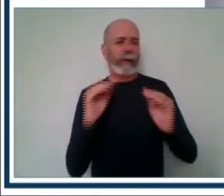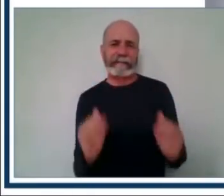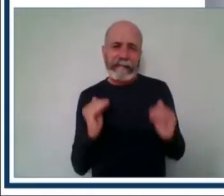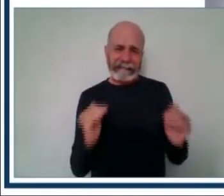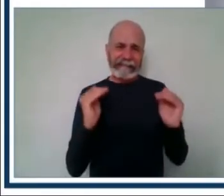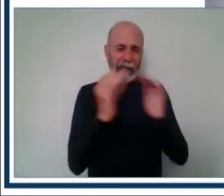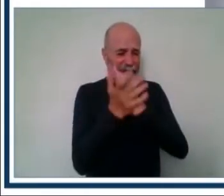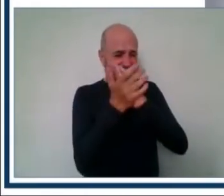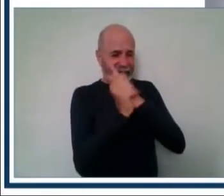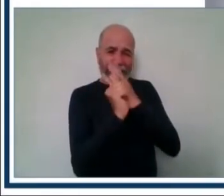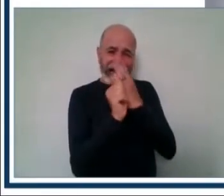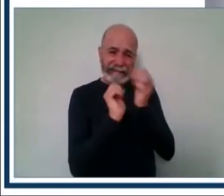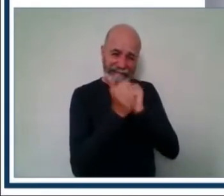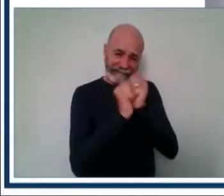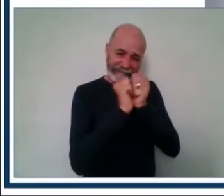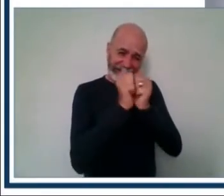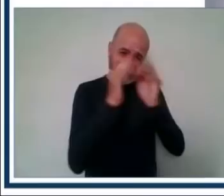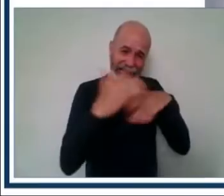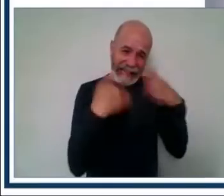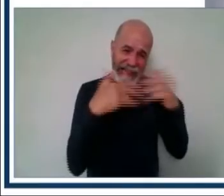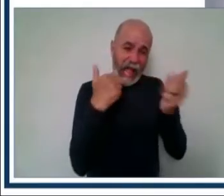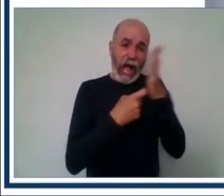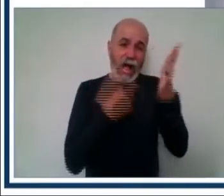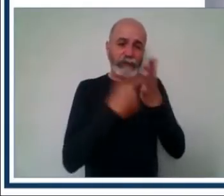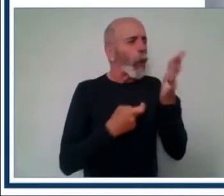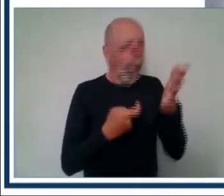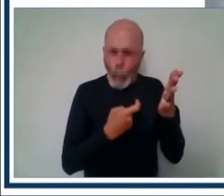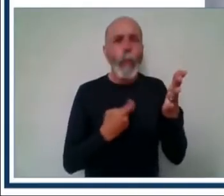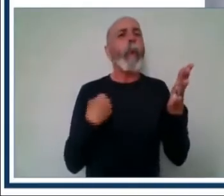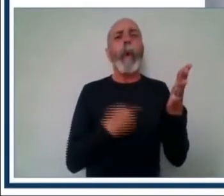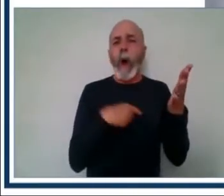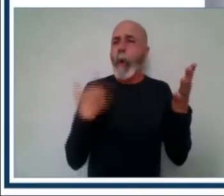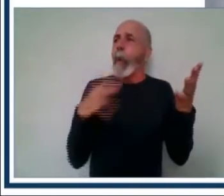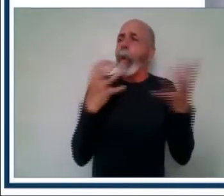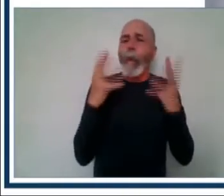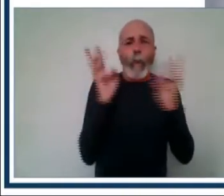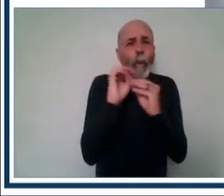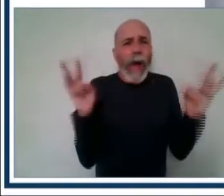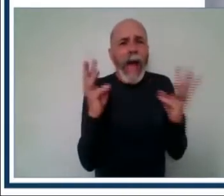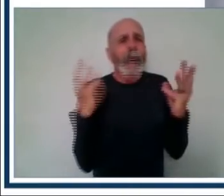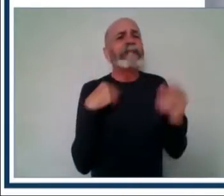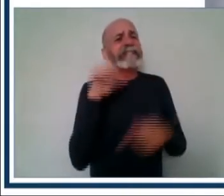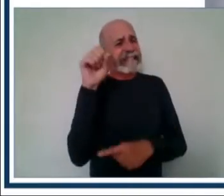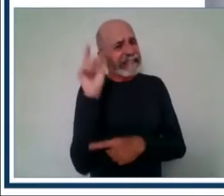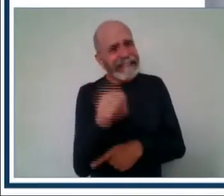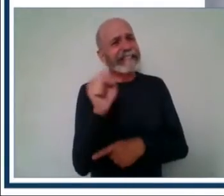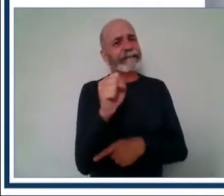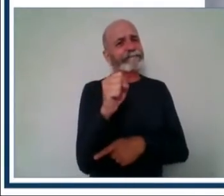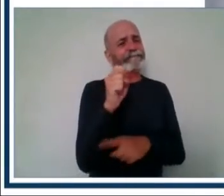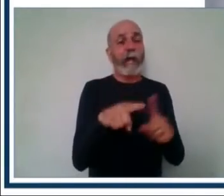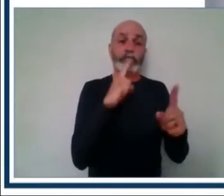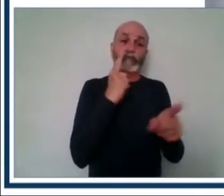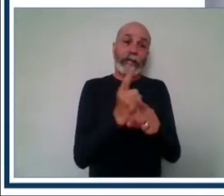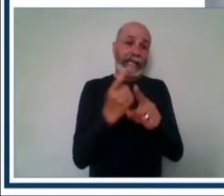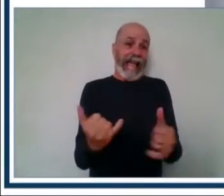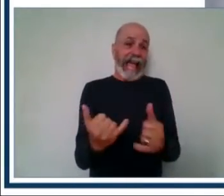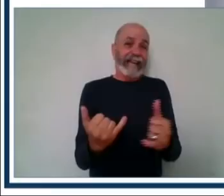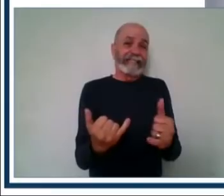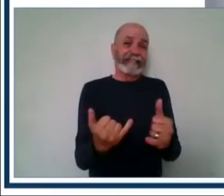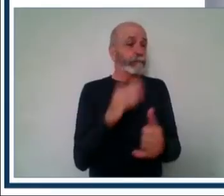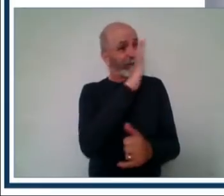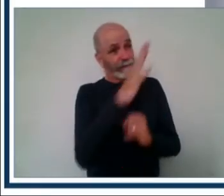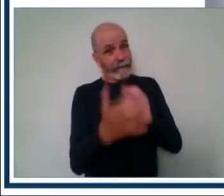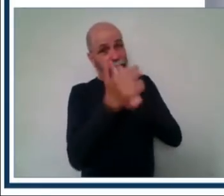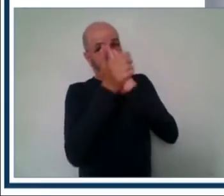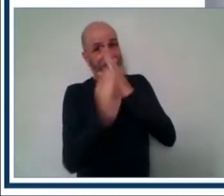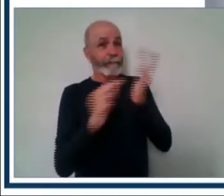in junior hockey. That's incredible. But at this time, it doesn't matter the level of hockey or any sport.